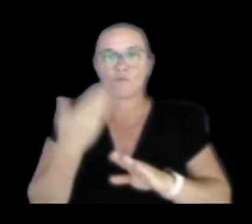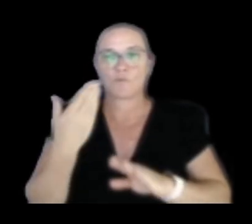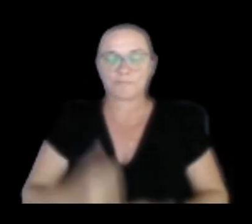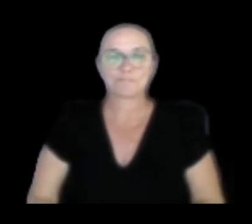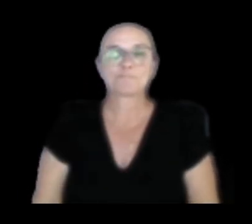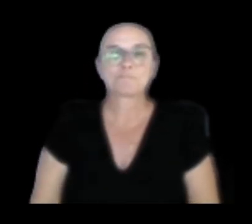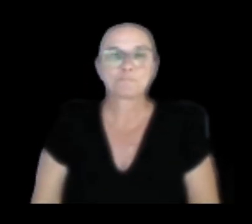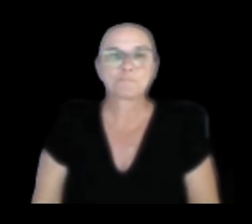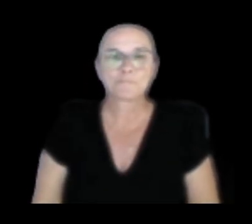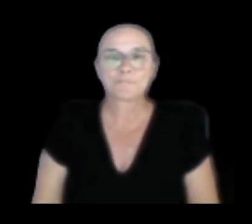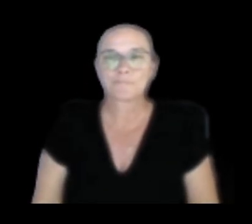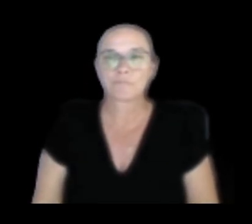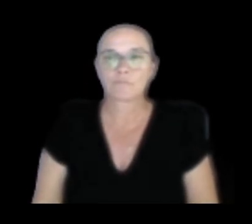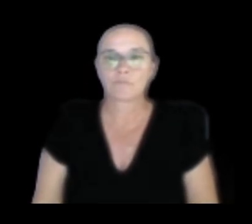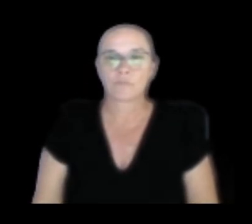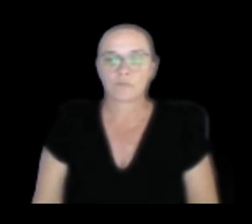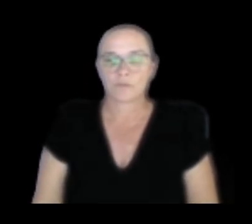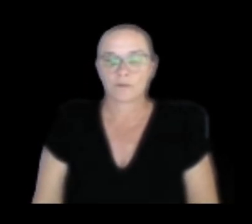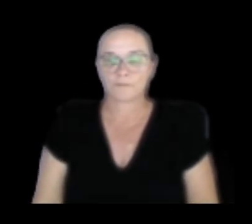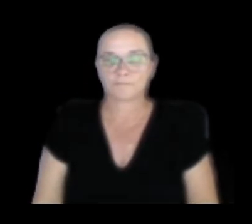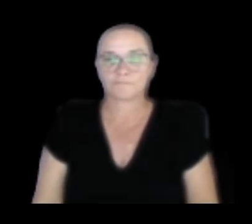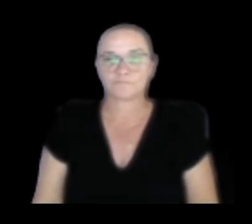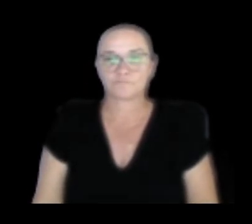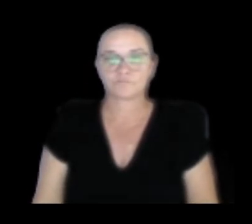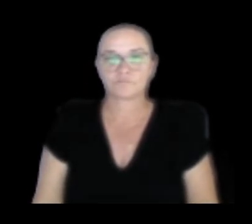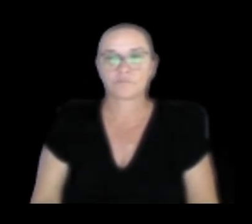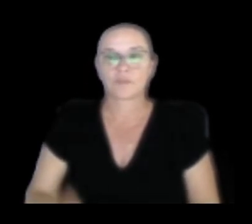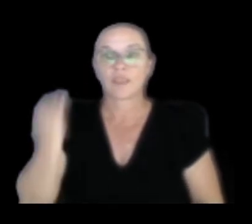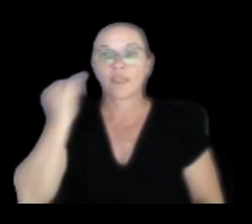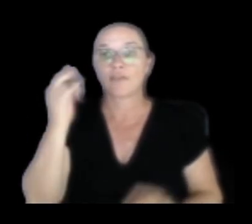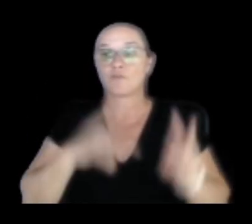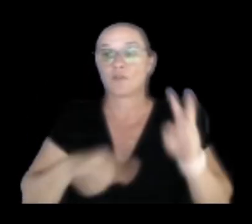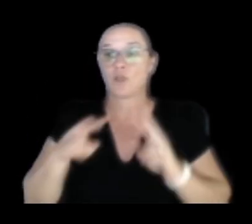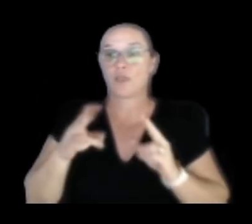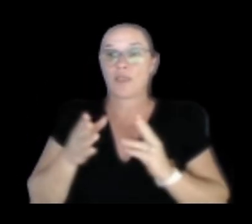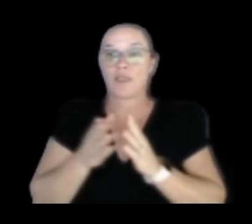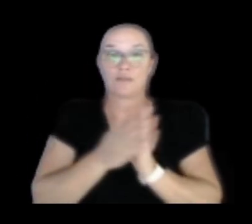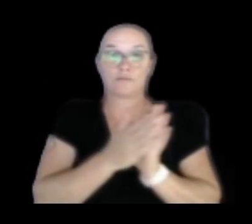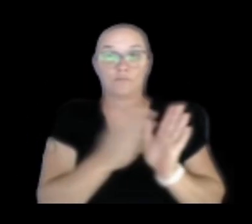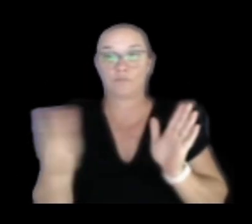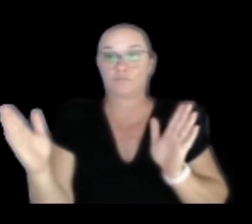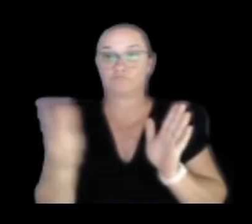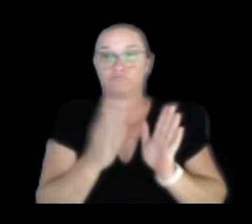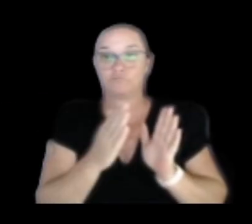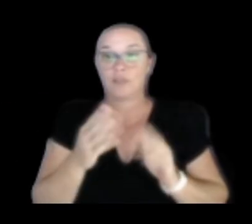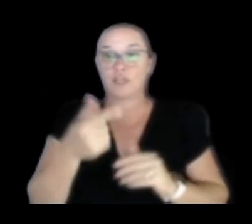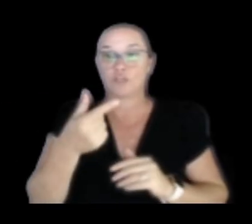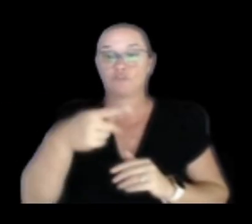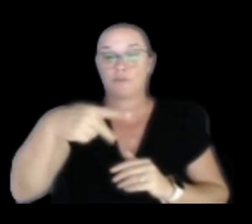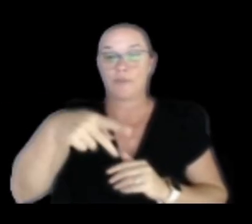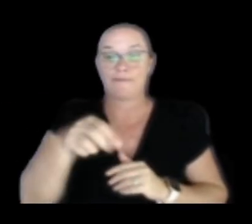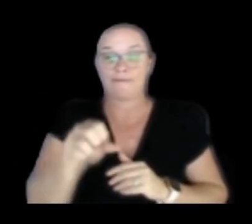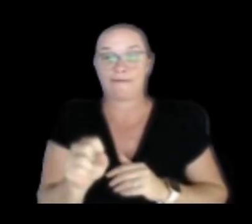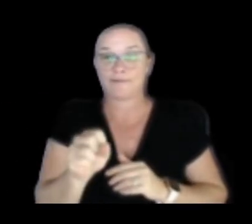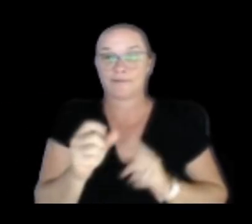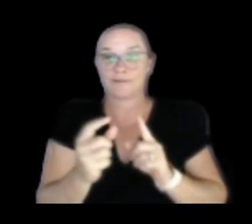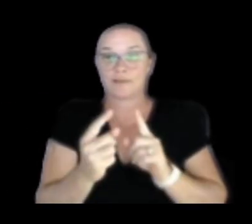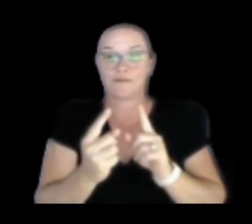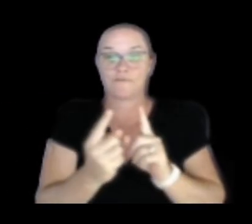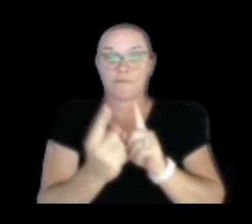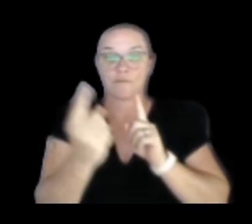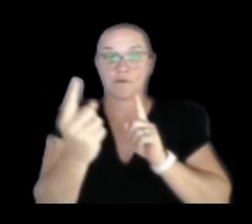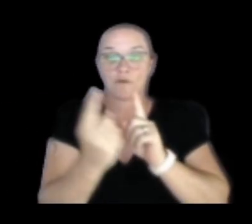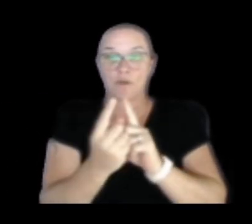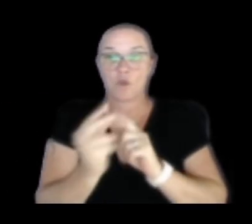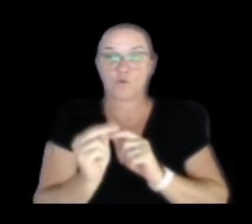recently. If we look at the long-term pattern on GPS, this is the distance north and south across the caldera. And